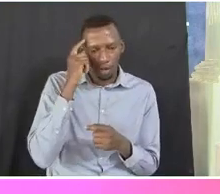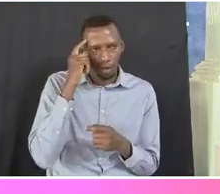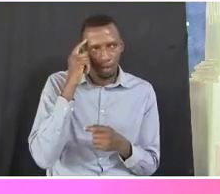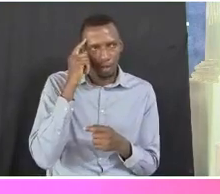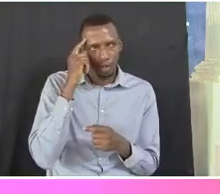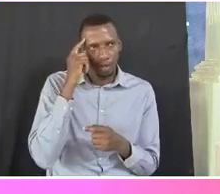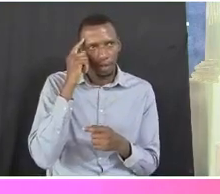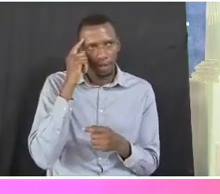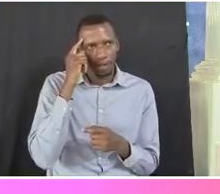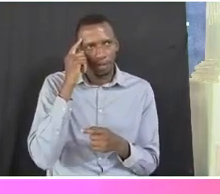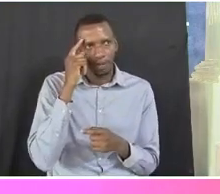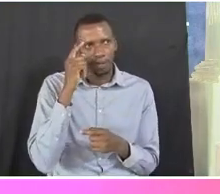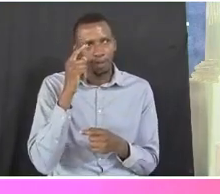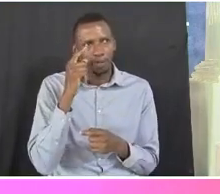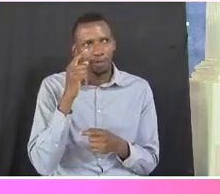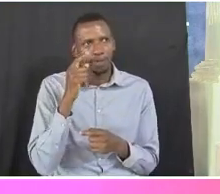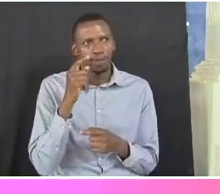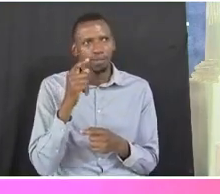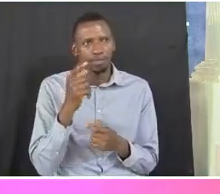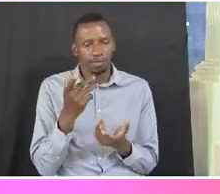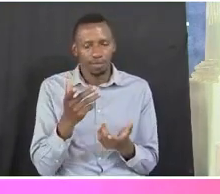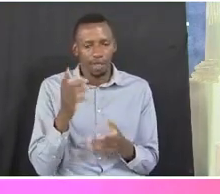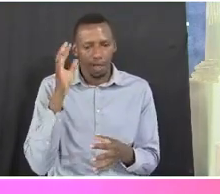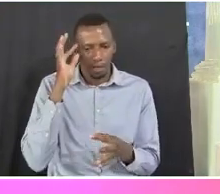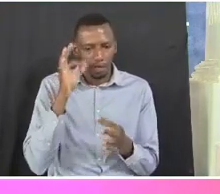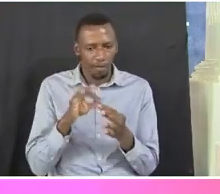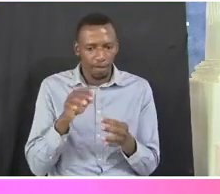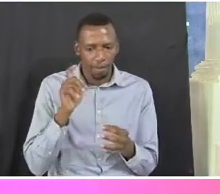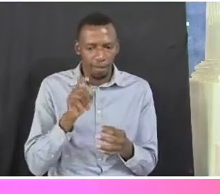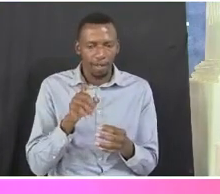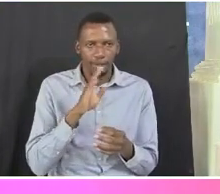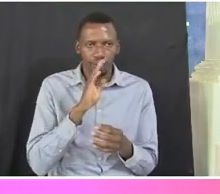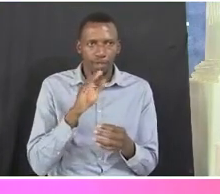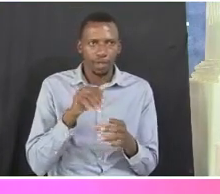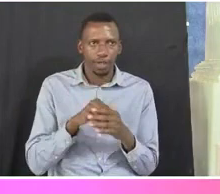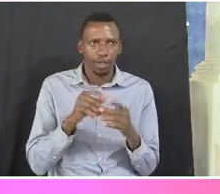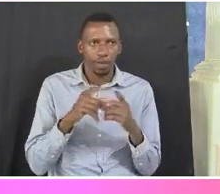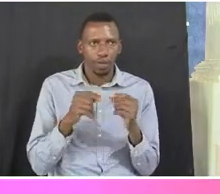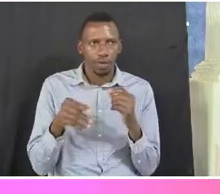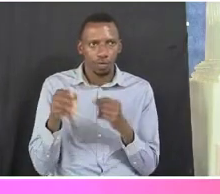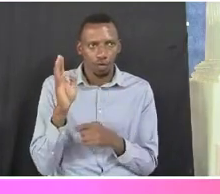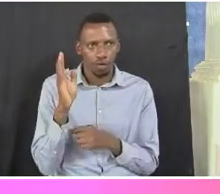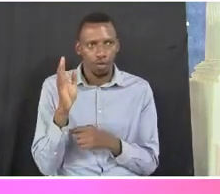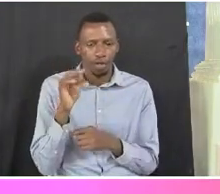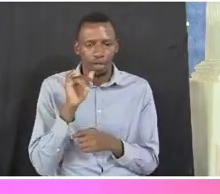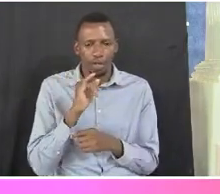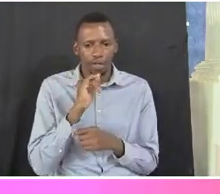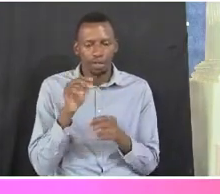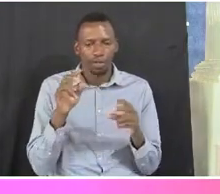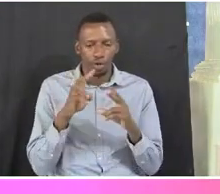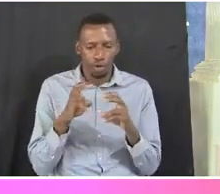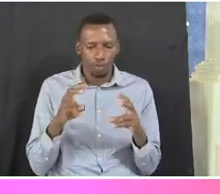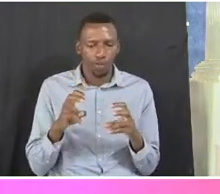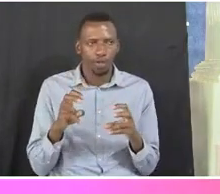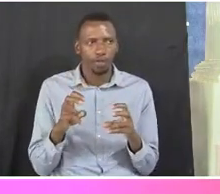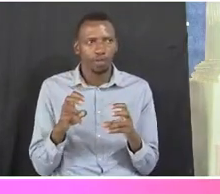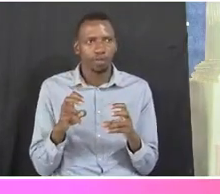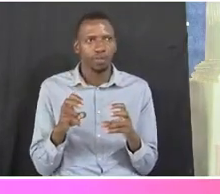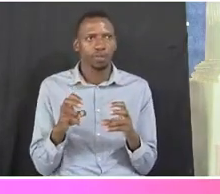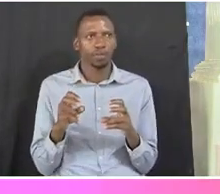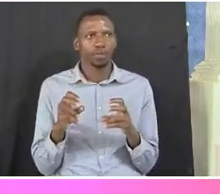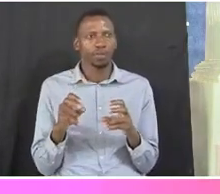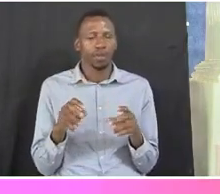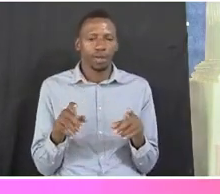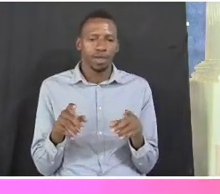prayer, faith and the study of the word of God, and hearty commitment to your family, is already observed, is just like worshiping